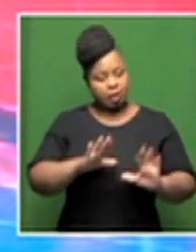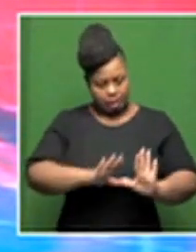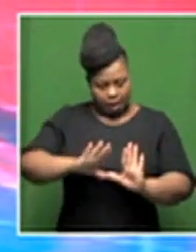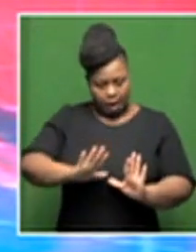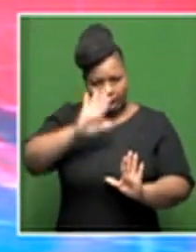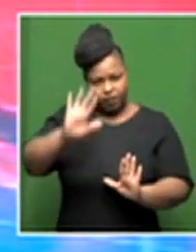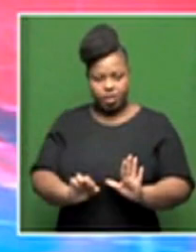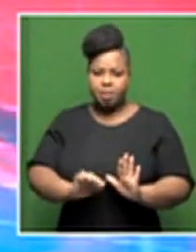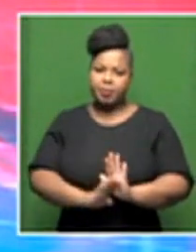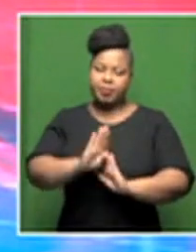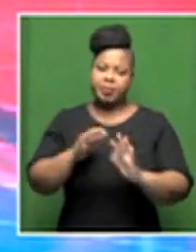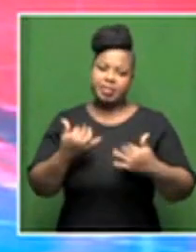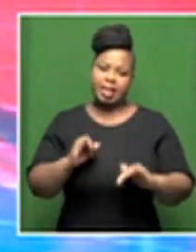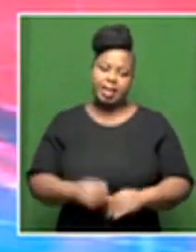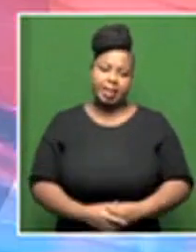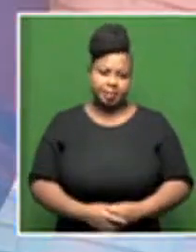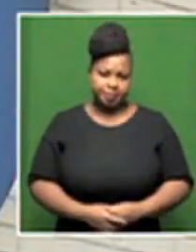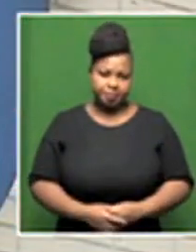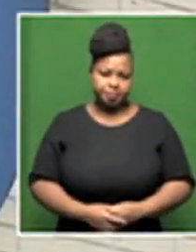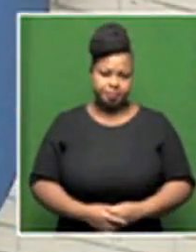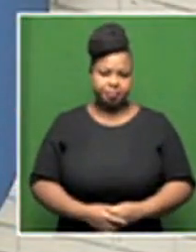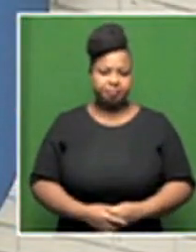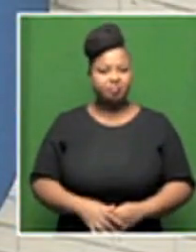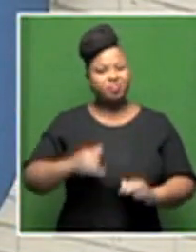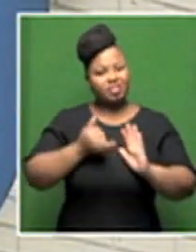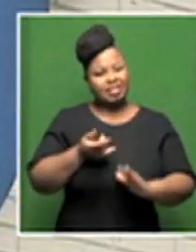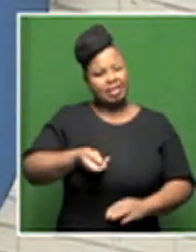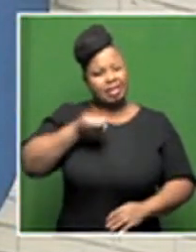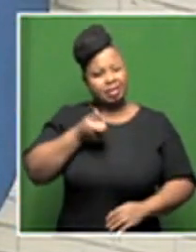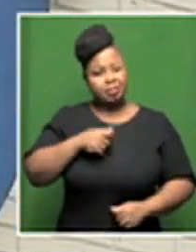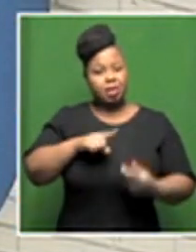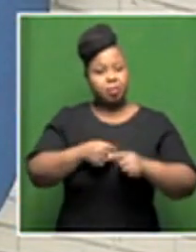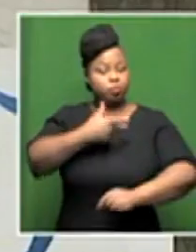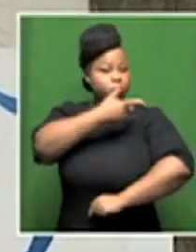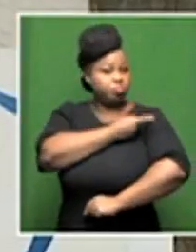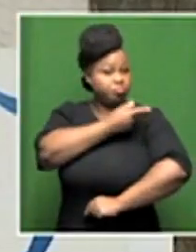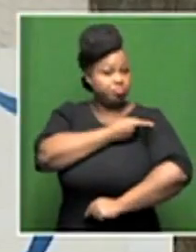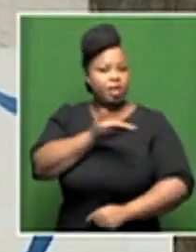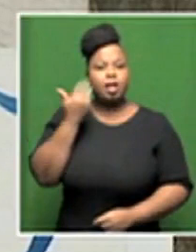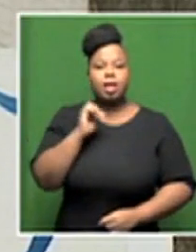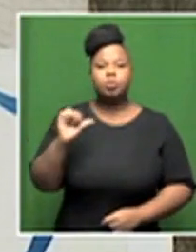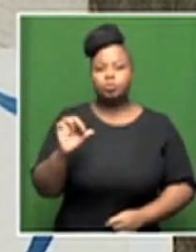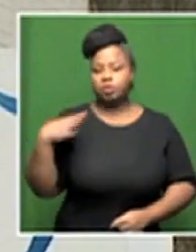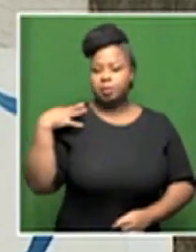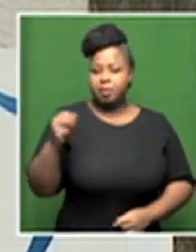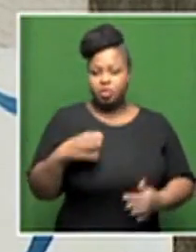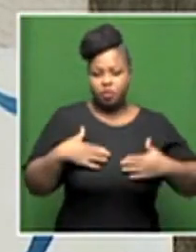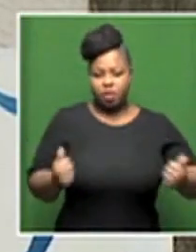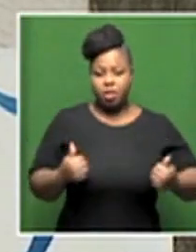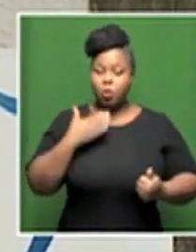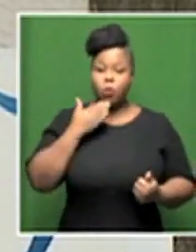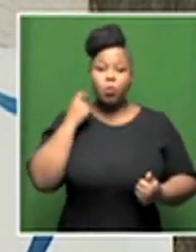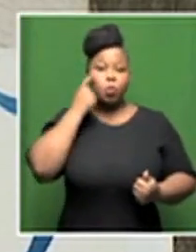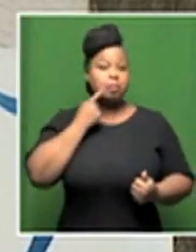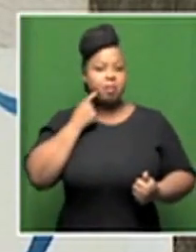infections in the continent. So just an update on the vaccine front. Last week, Minister of Health Dr.